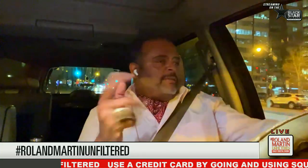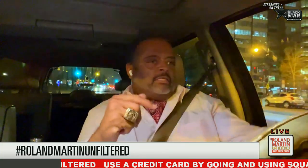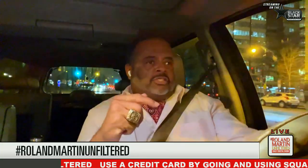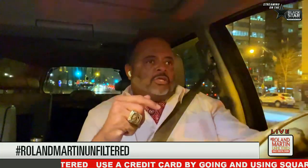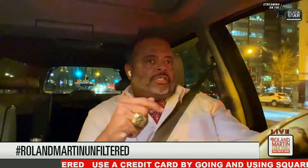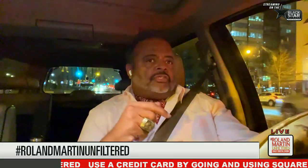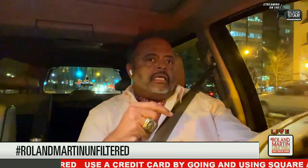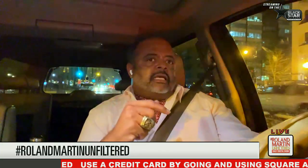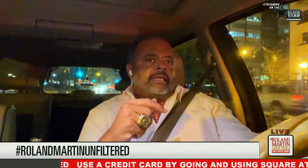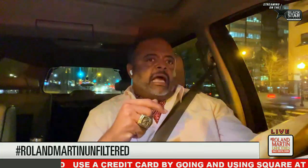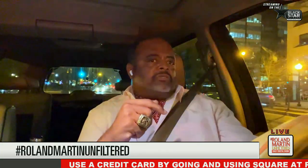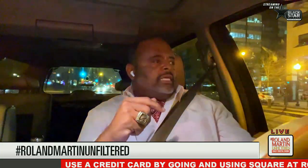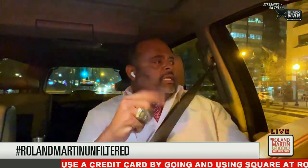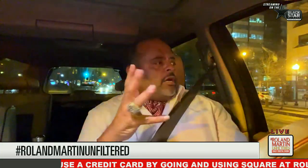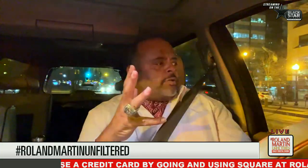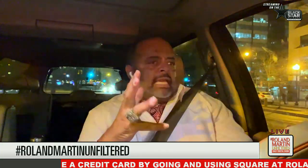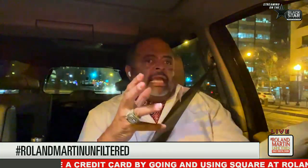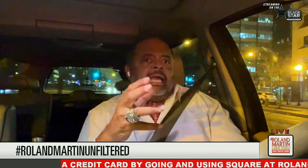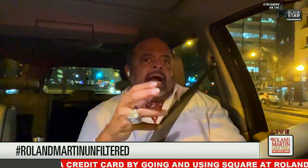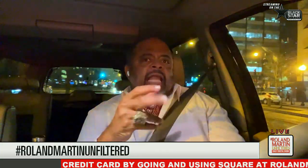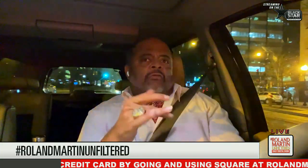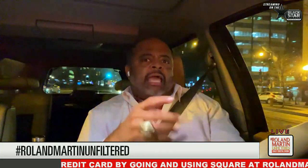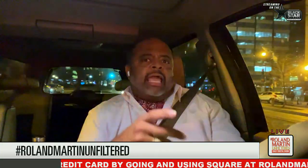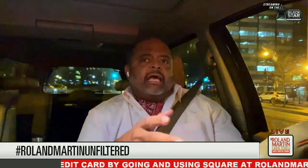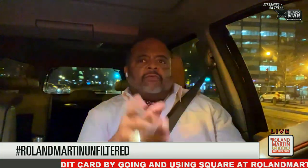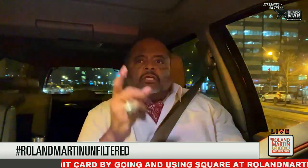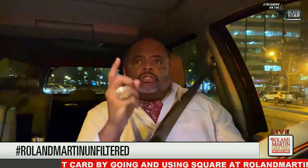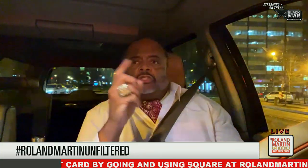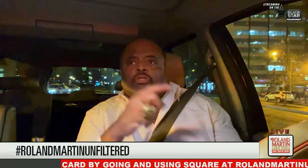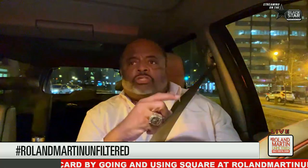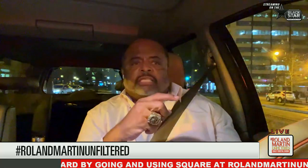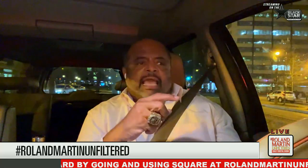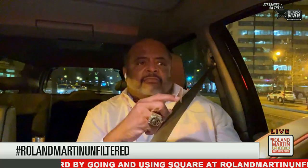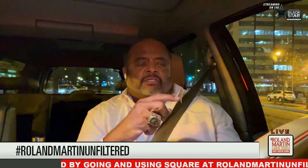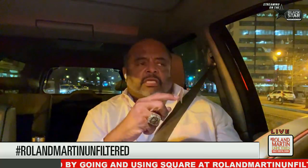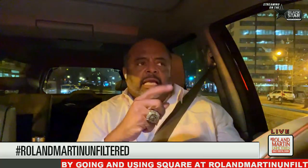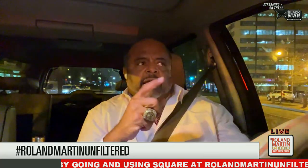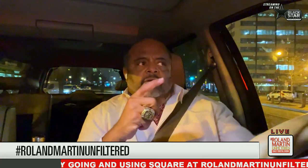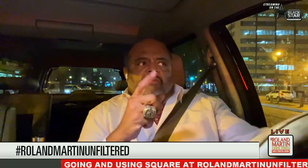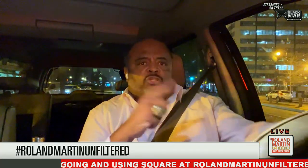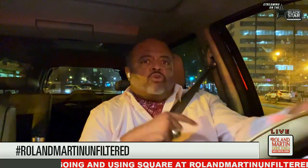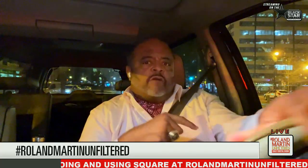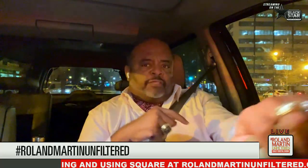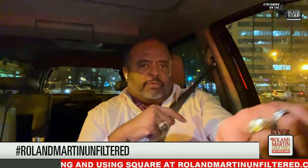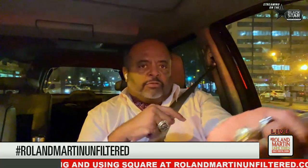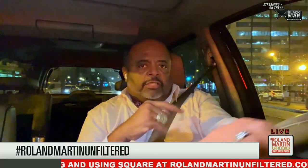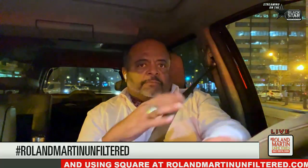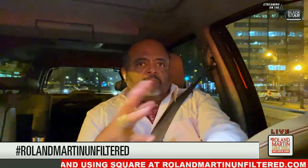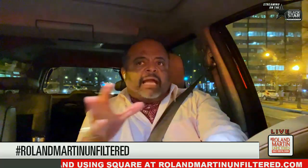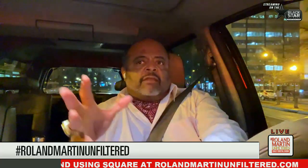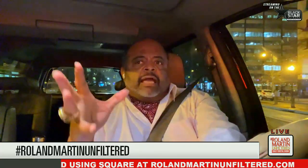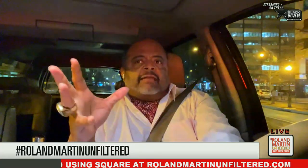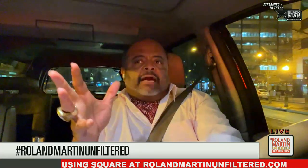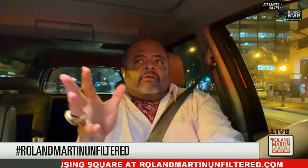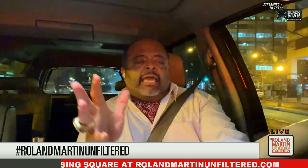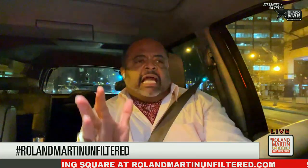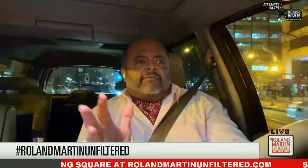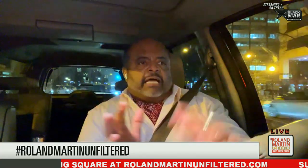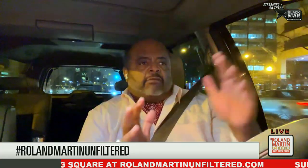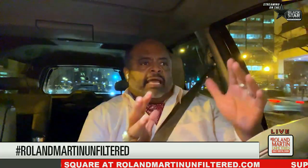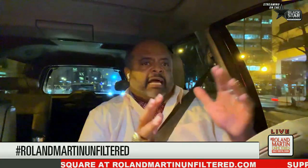The point you made about the churches, now I'm saying, okay, I don't have two staffs. I don't have two office buildings.